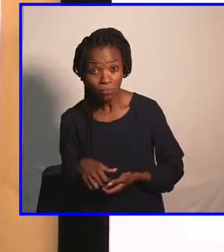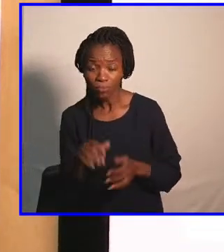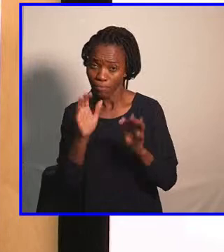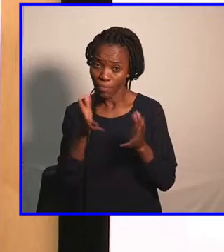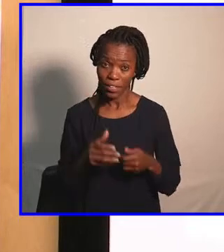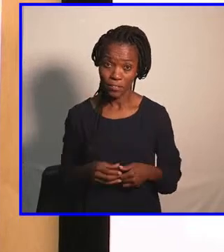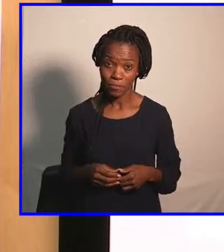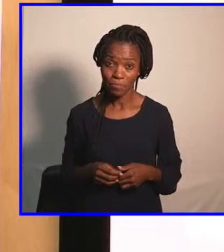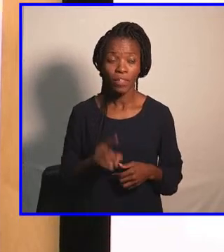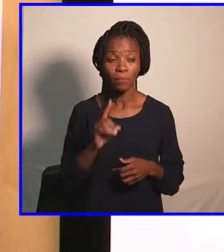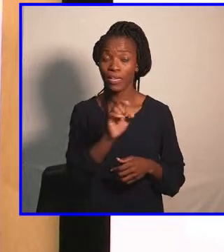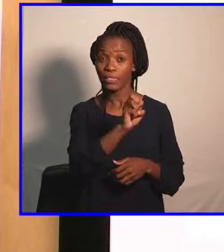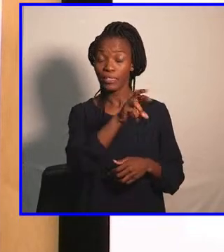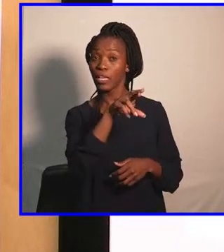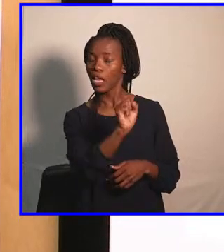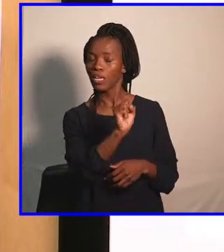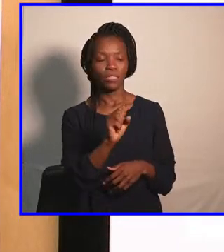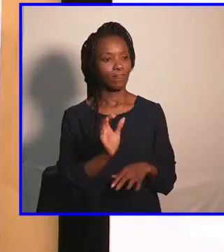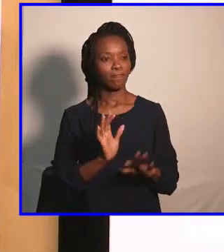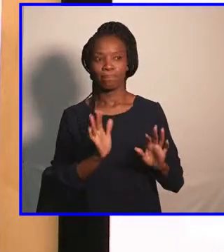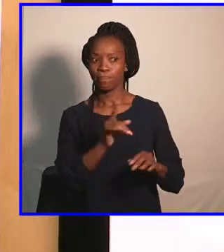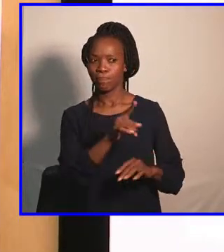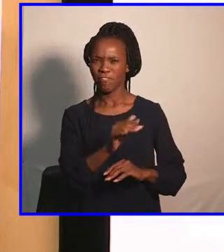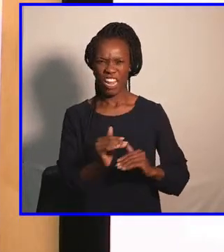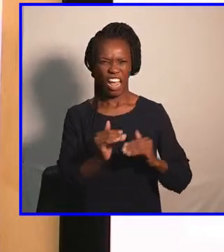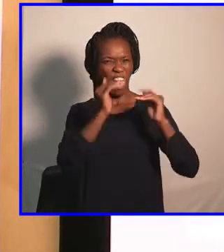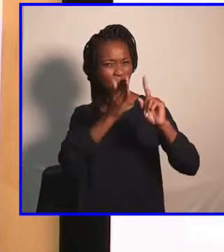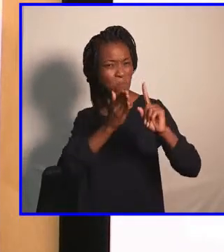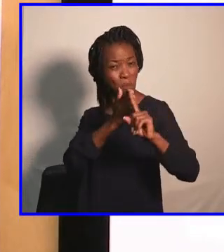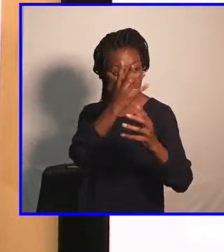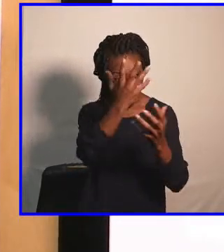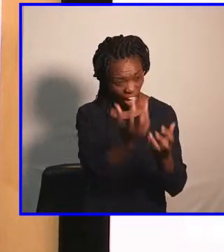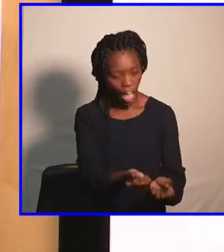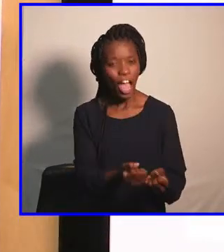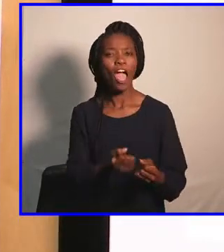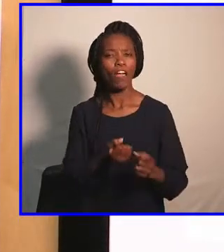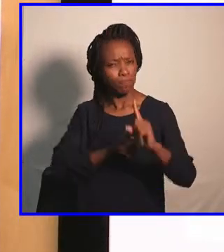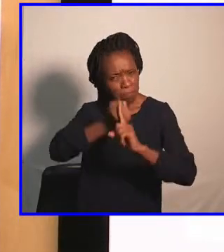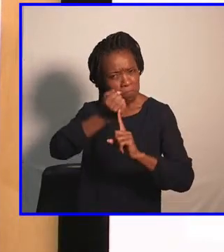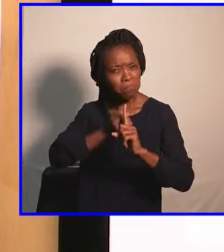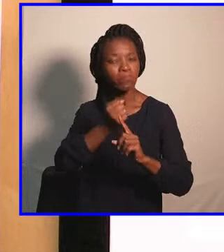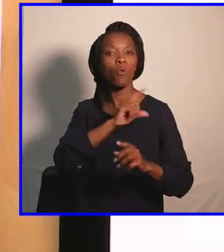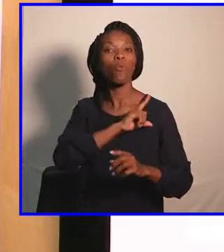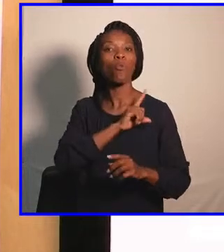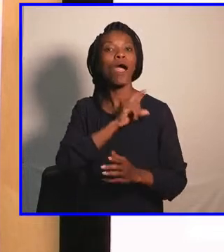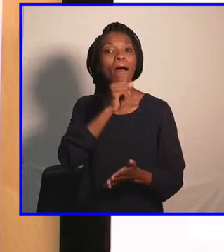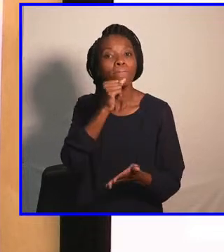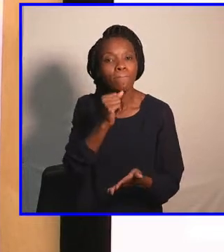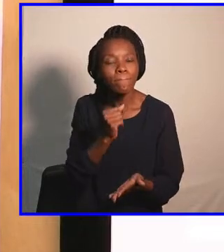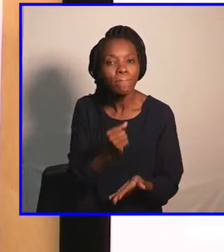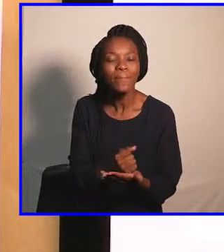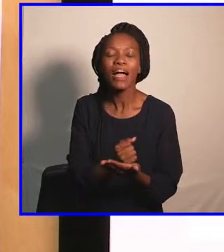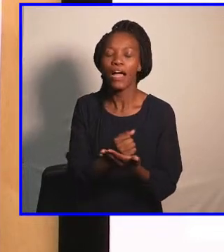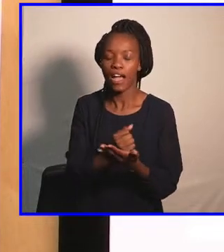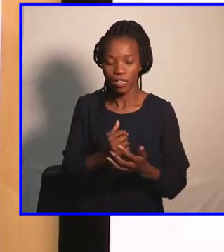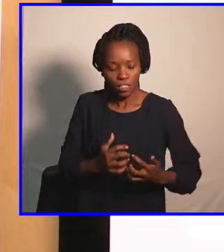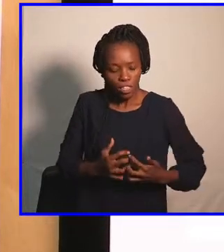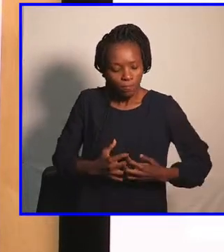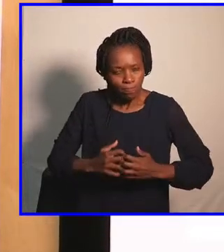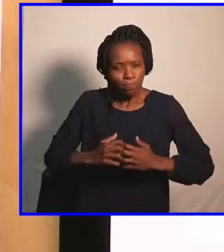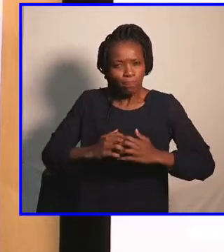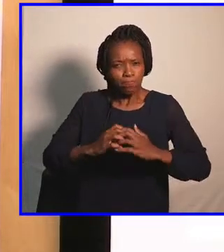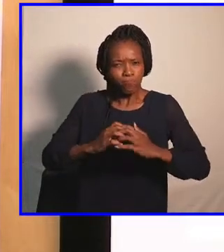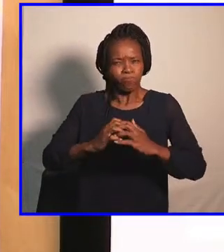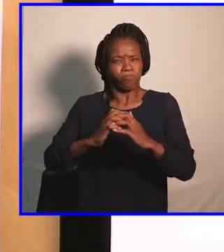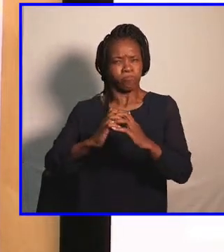that. But you were driven by a higher purpose because you had to raise something from the